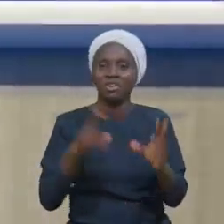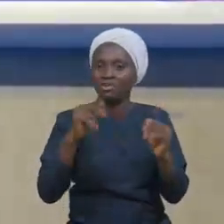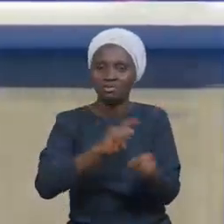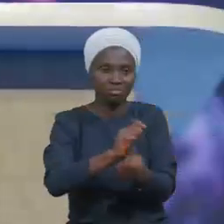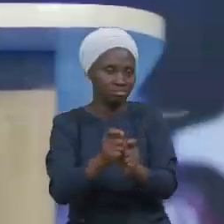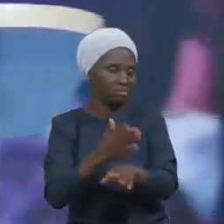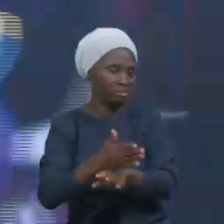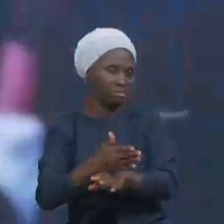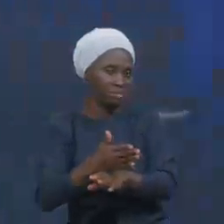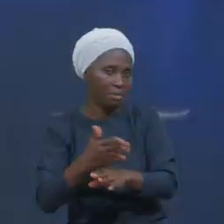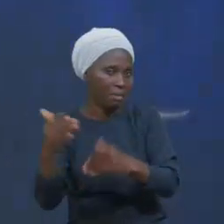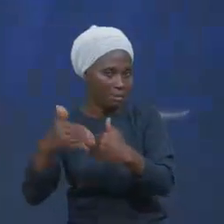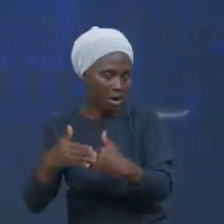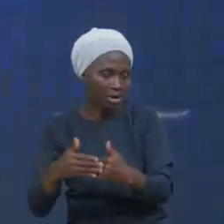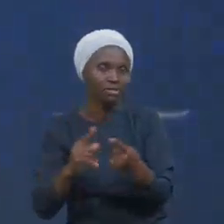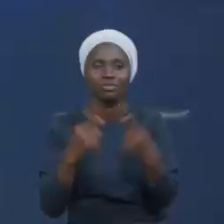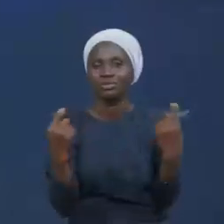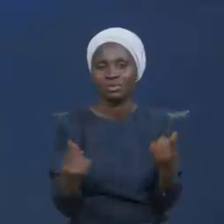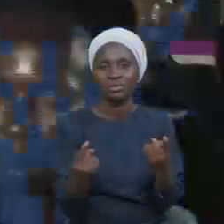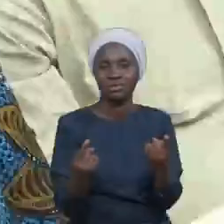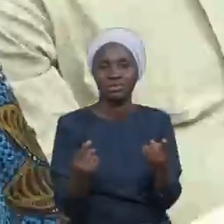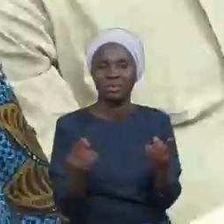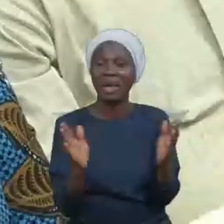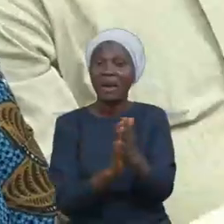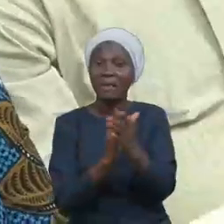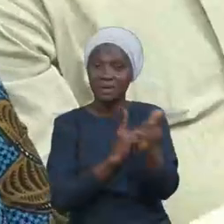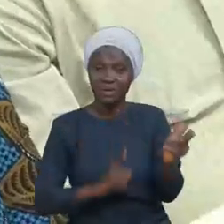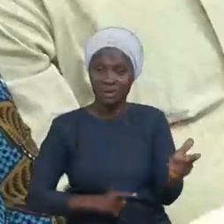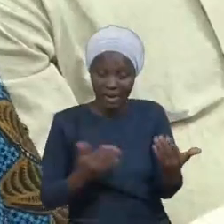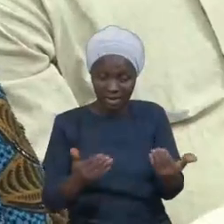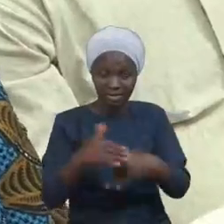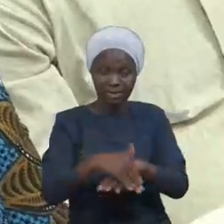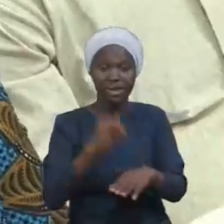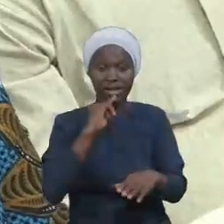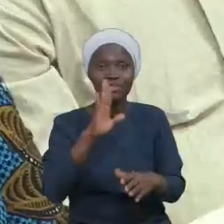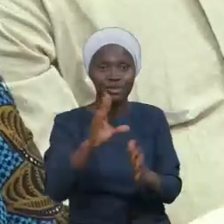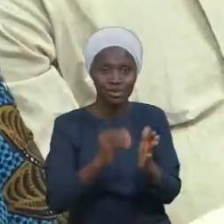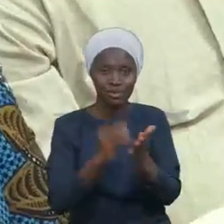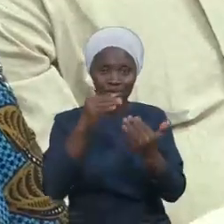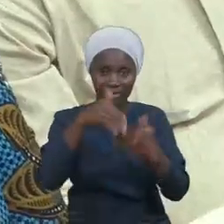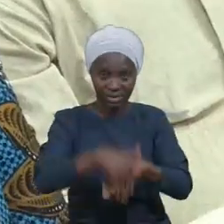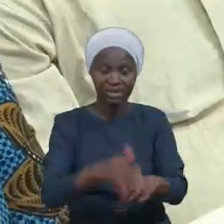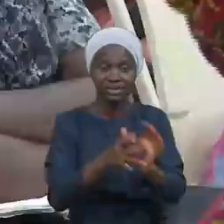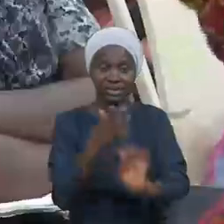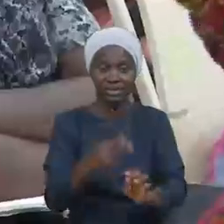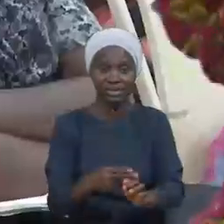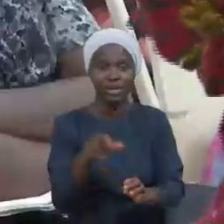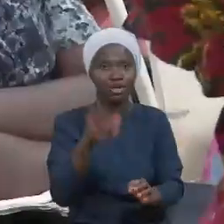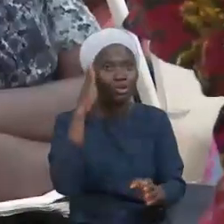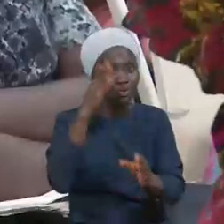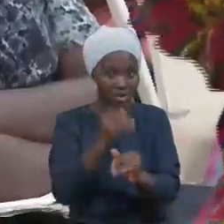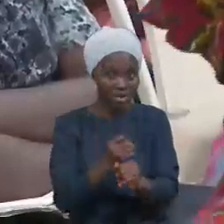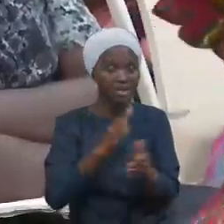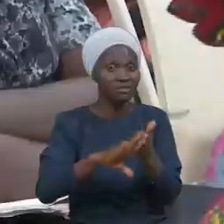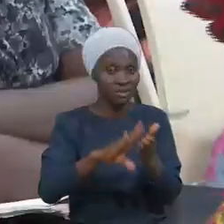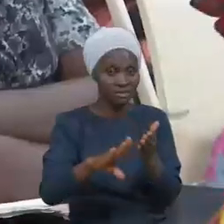back. Praise the Lord, tonight is your night. You get forgiveness, number one.